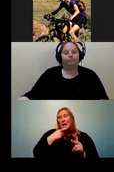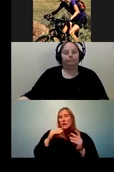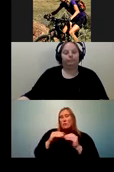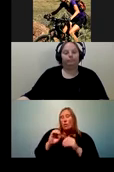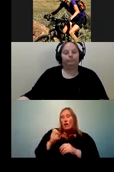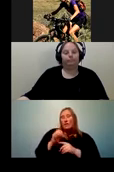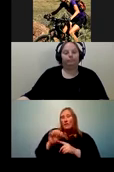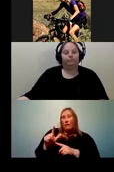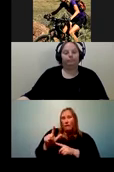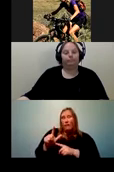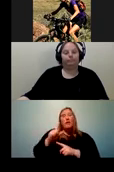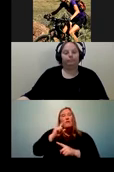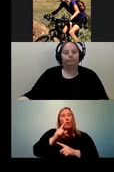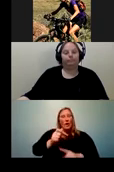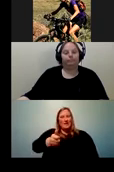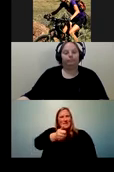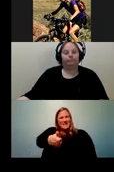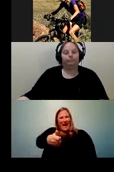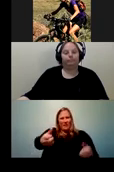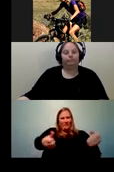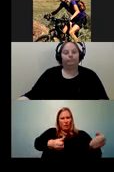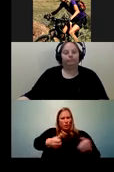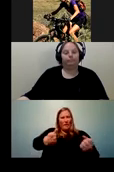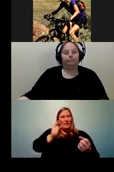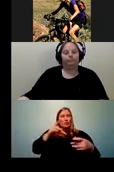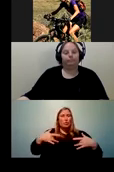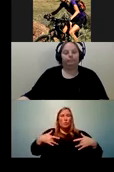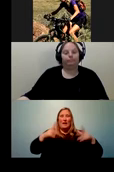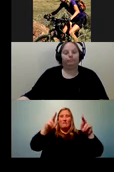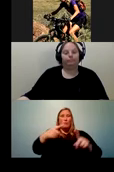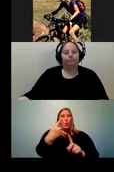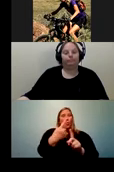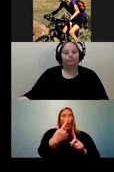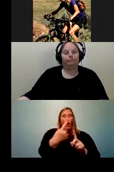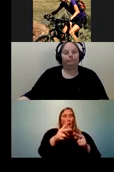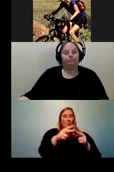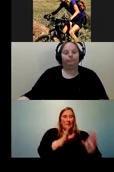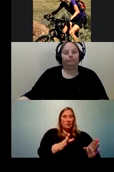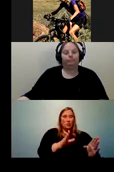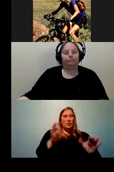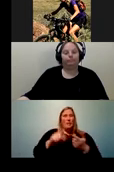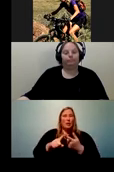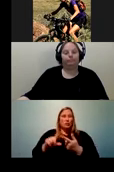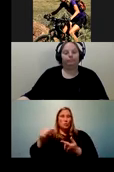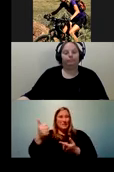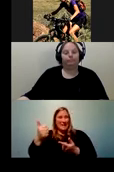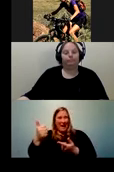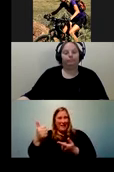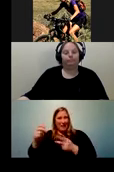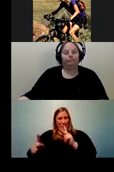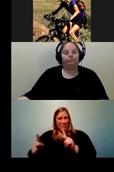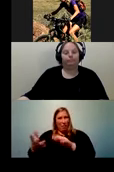for self-driving cars to sacrifice one passenger rather than kill 10 pedestrians. That's